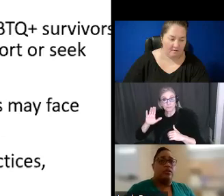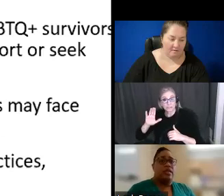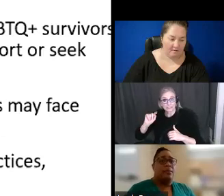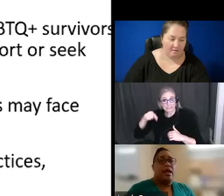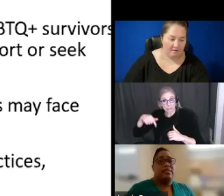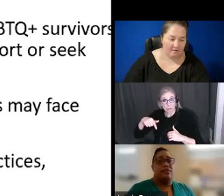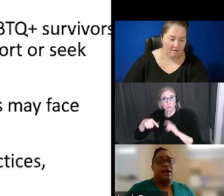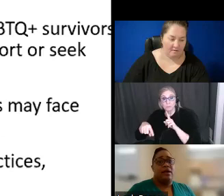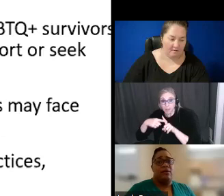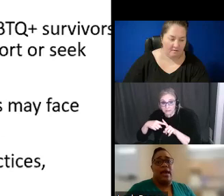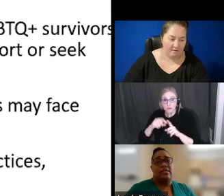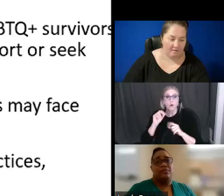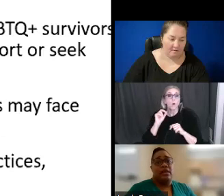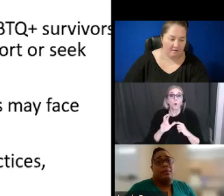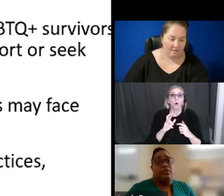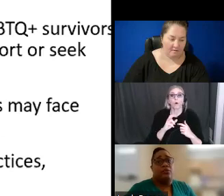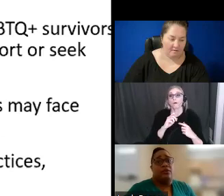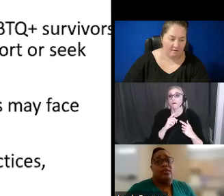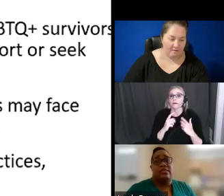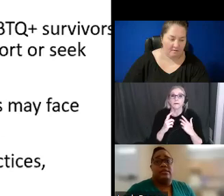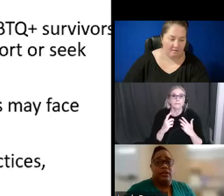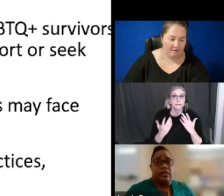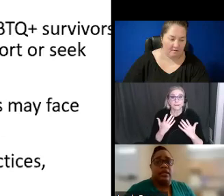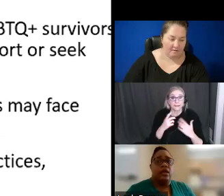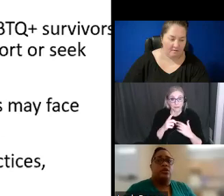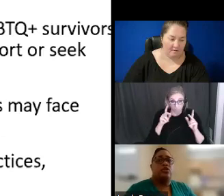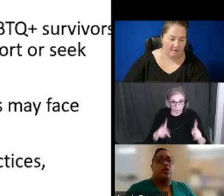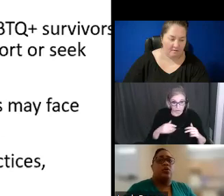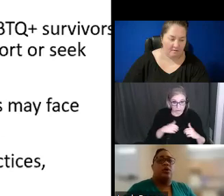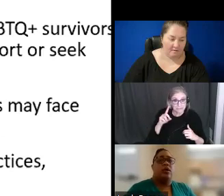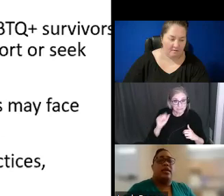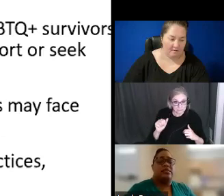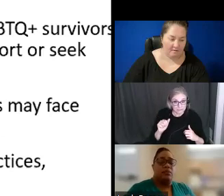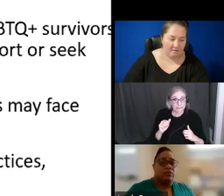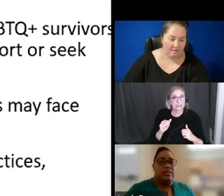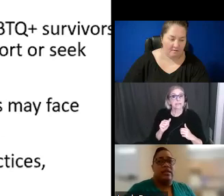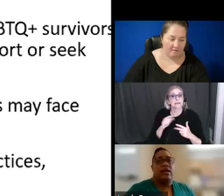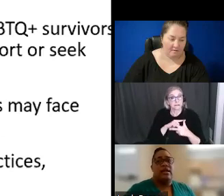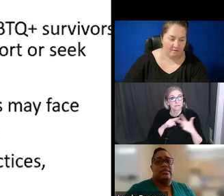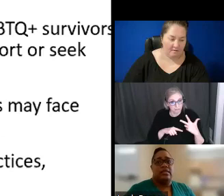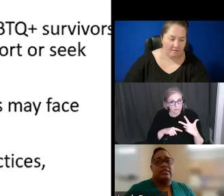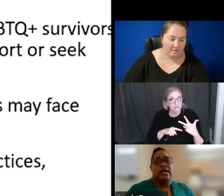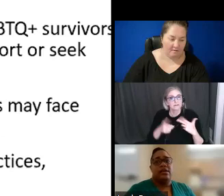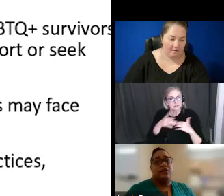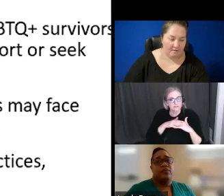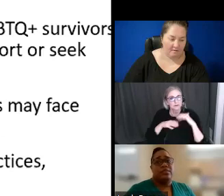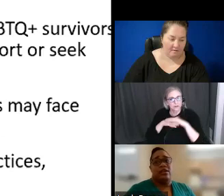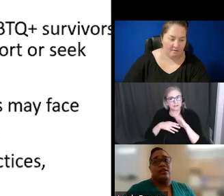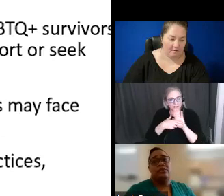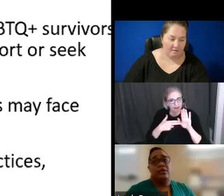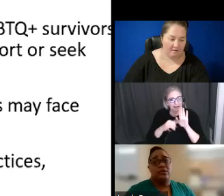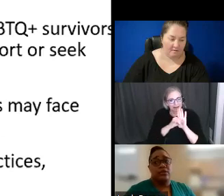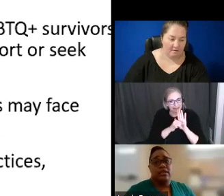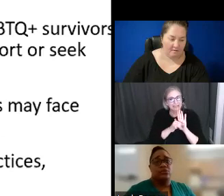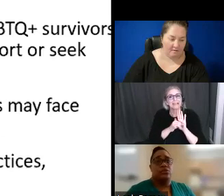or they might identify as being a person with a disability. So It's multi-layered identities that influences